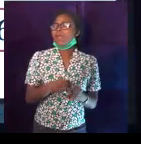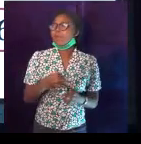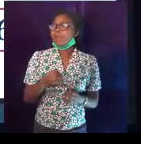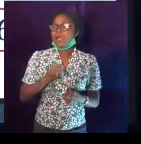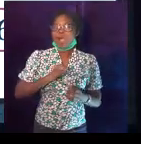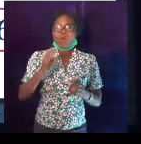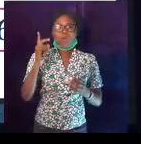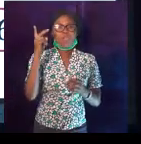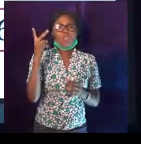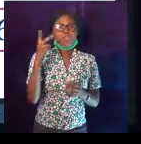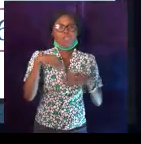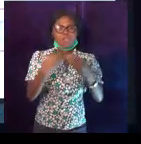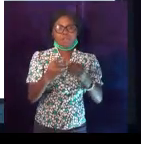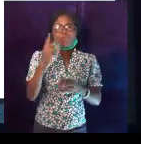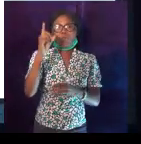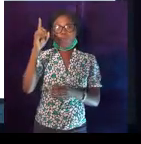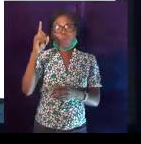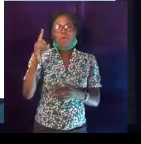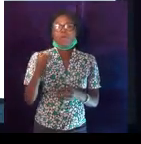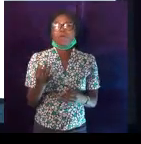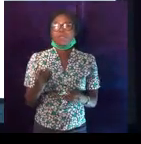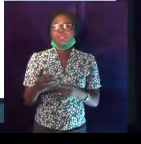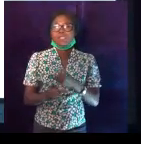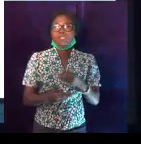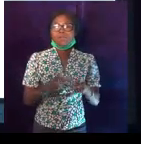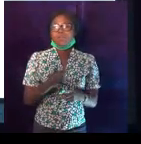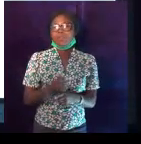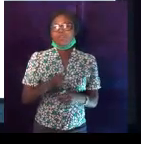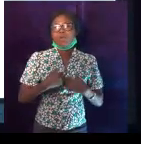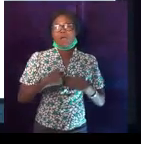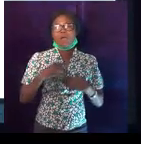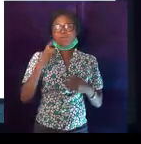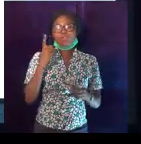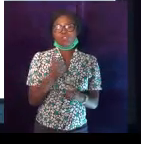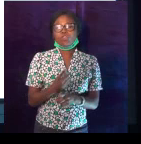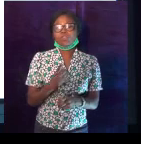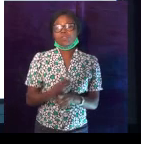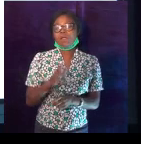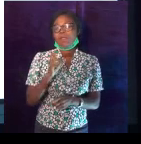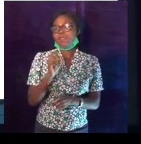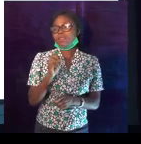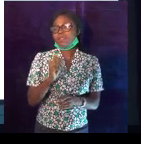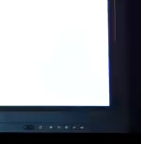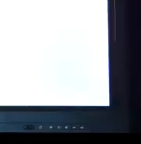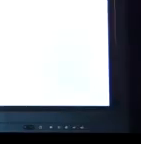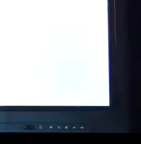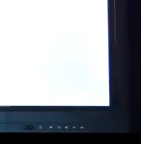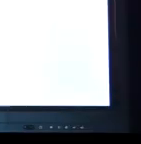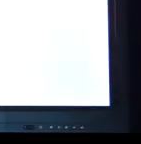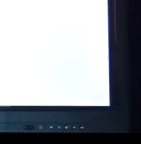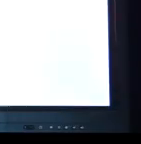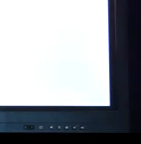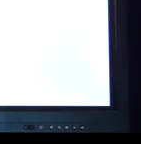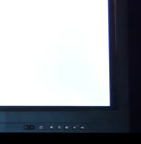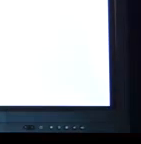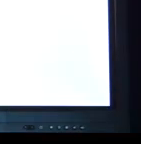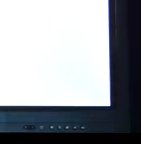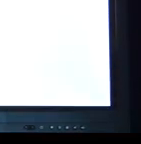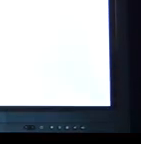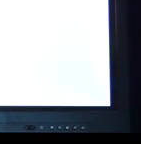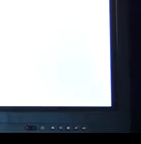median. Now I'll give you one of the same type to do quickly. You have just 30 seconds. Begin.